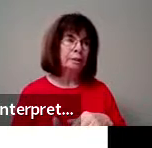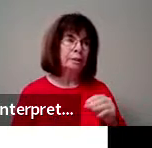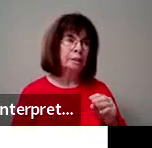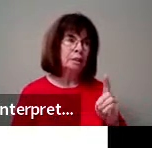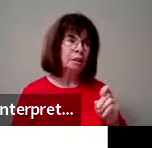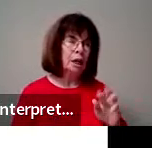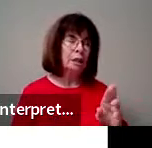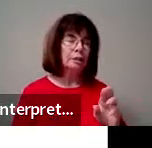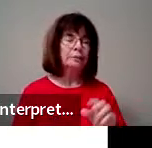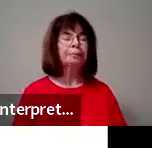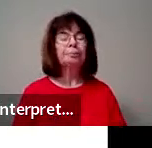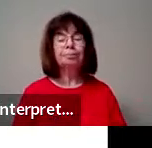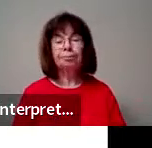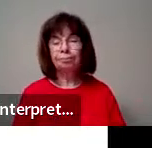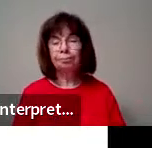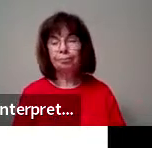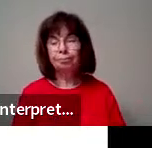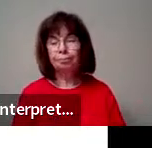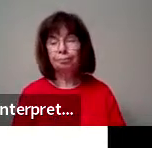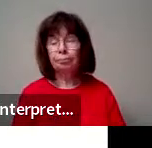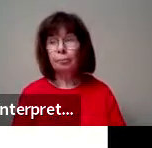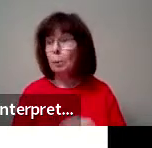Anyone else?